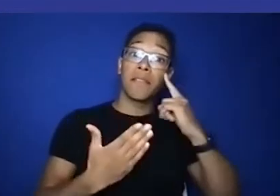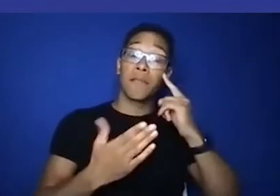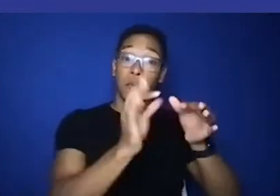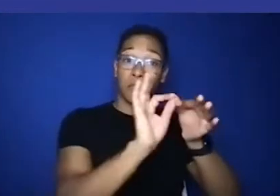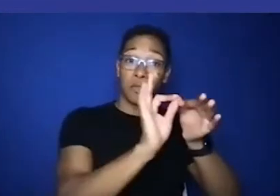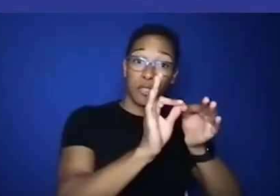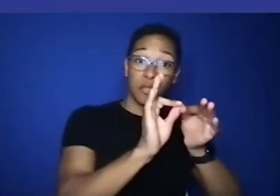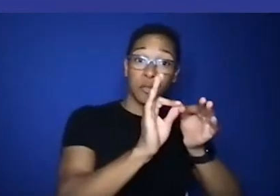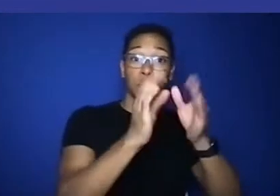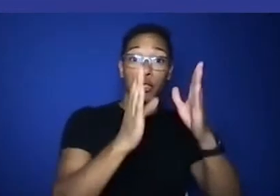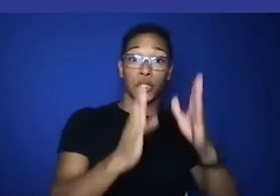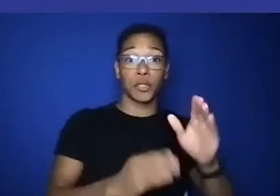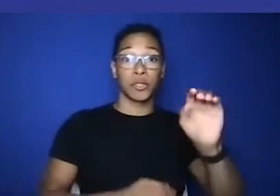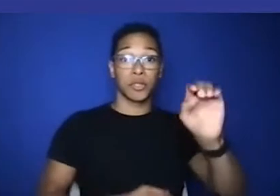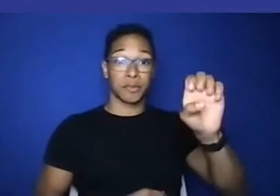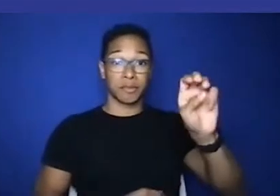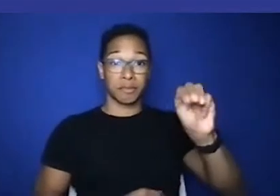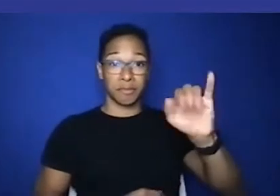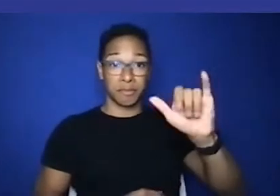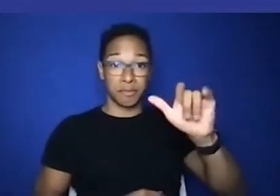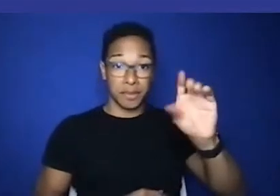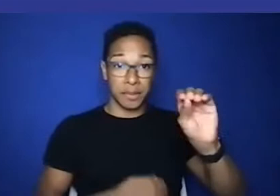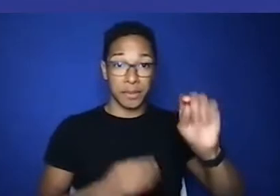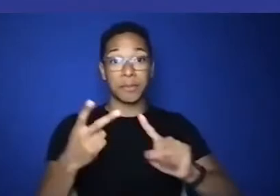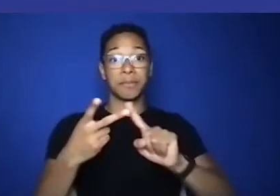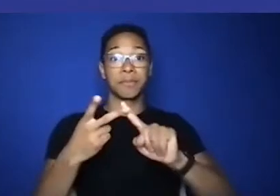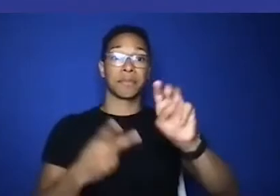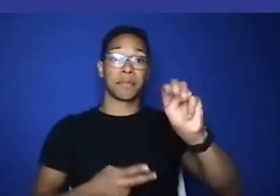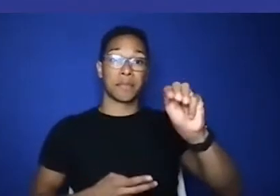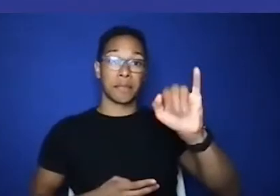Emilio and Mike, and also Michelle for captioning.